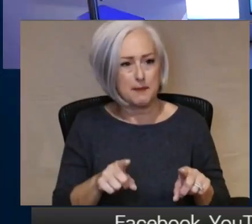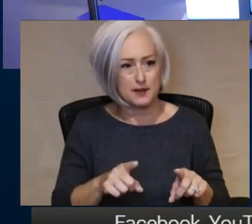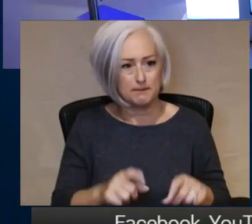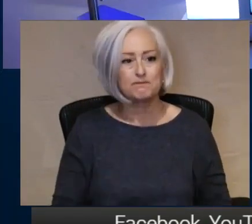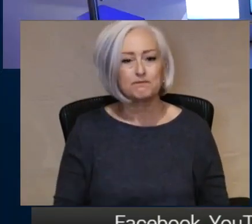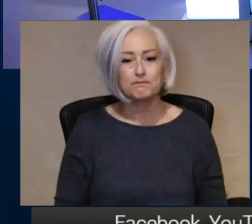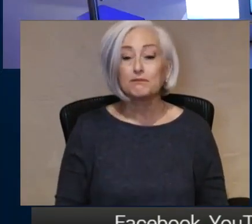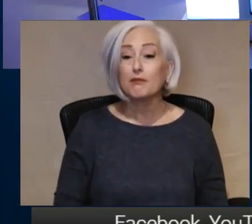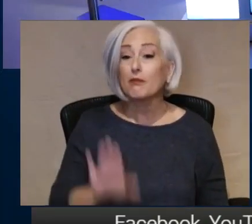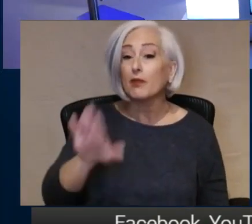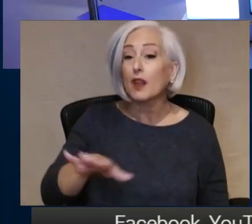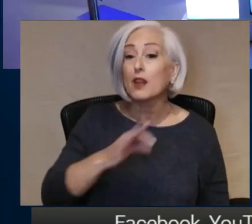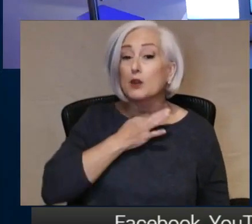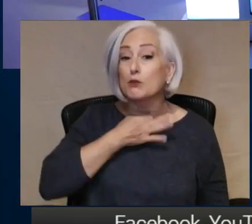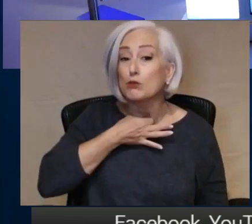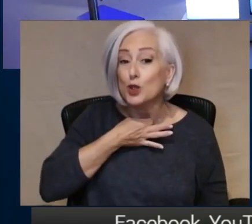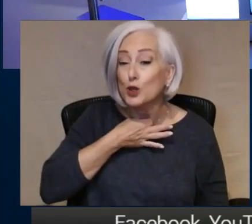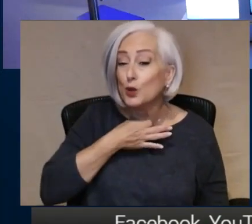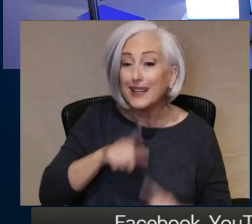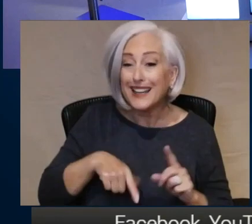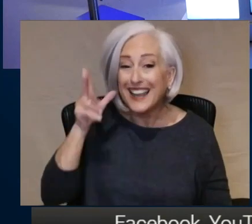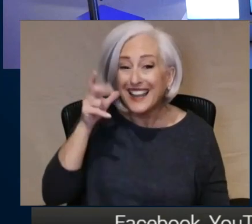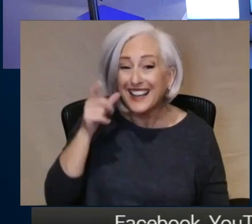Uh-oh, you're on mute. Make sure you're off mute.